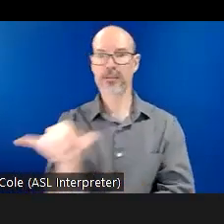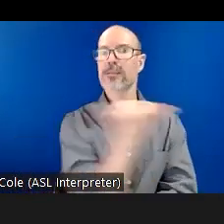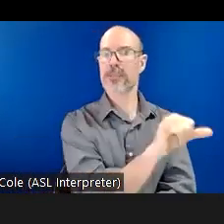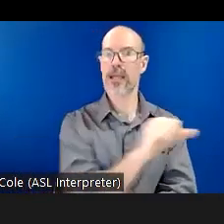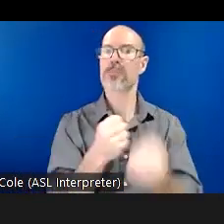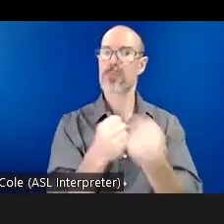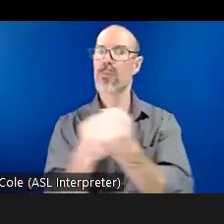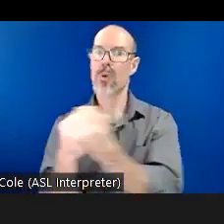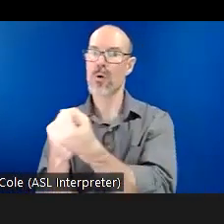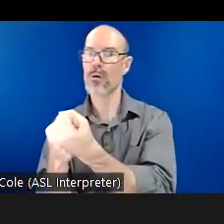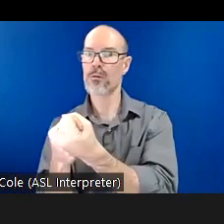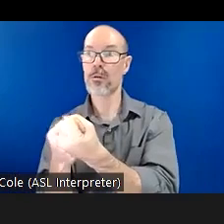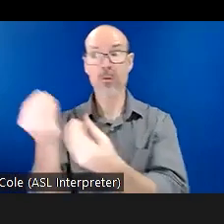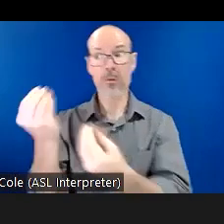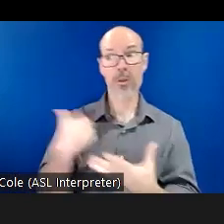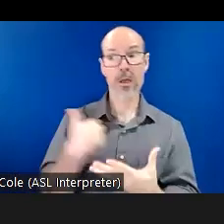of 2024.